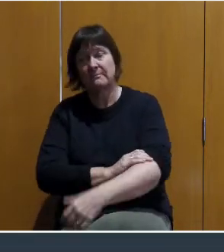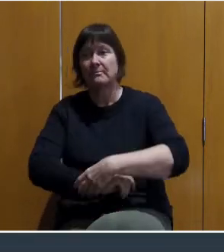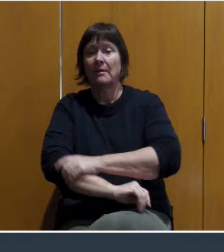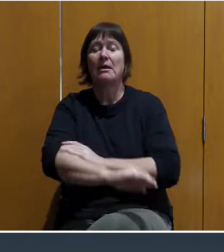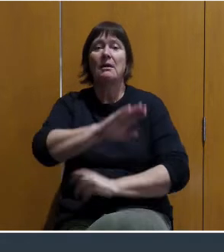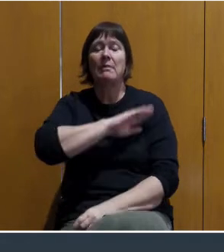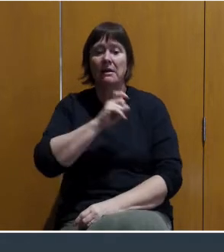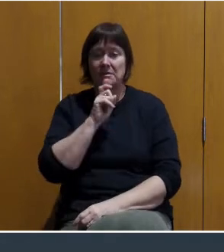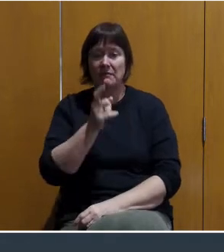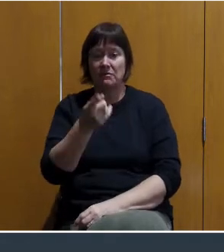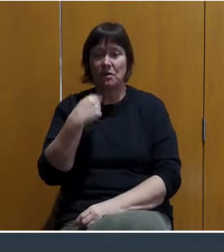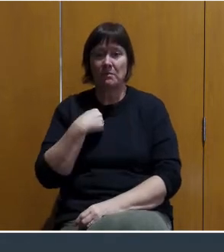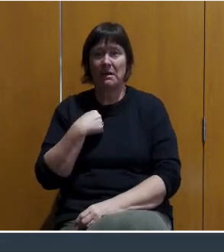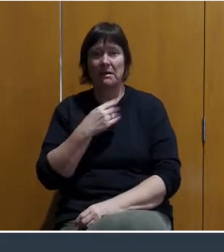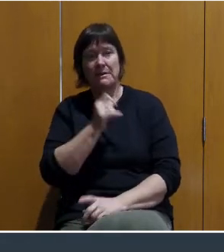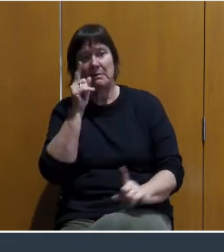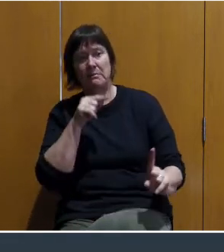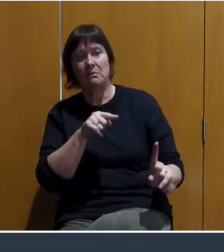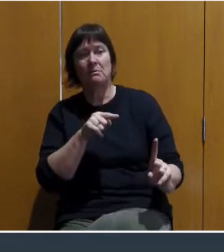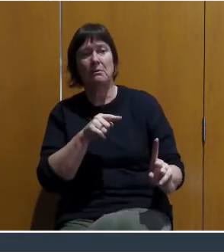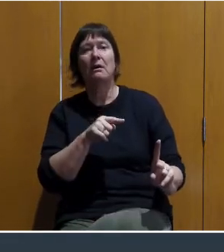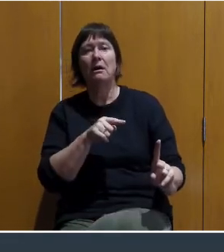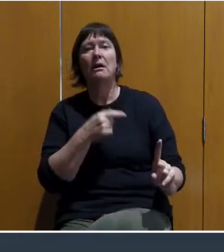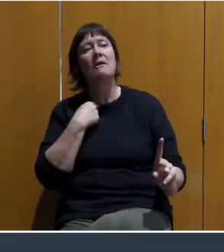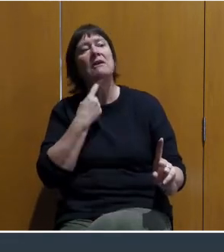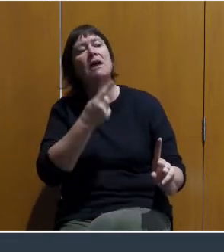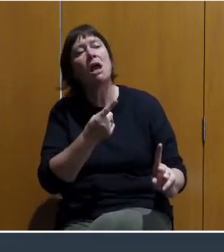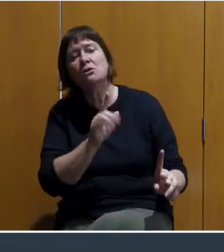Park staff have said to me they don't approach some owners because they get abused.